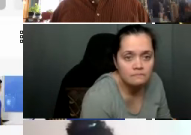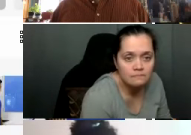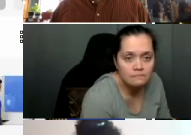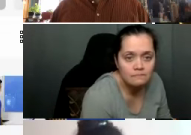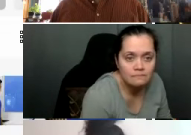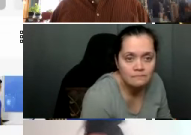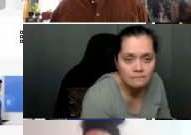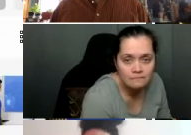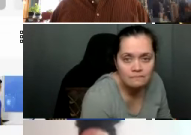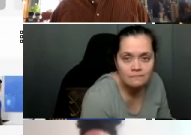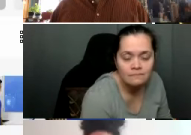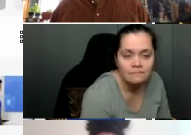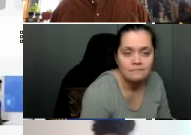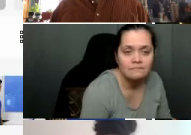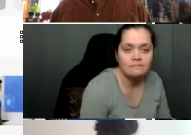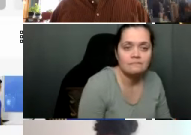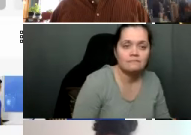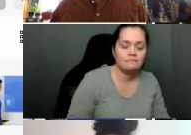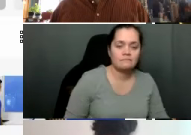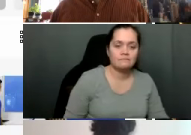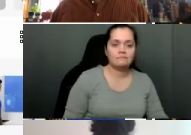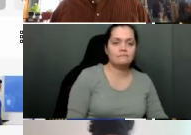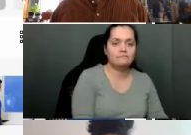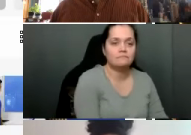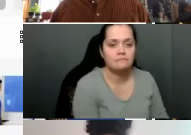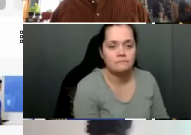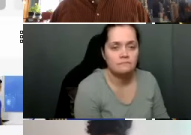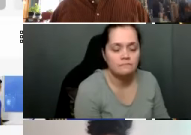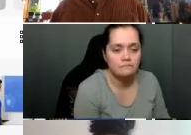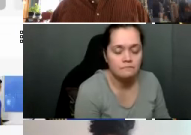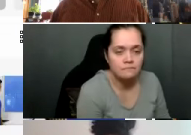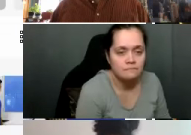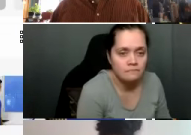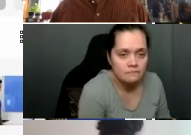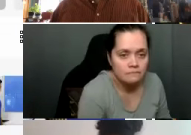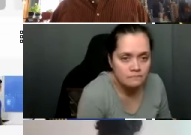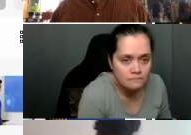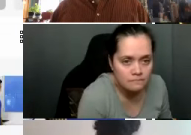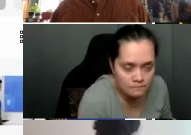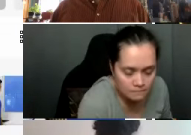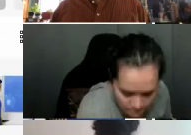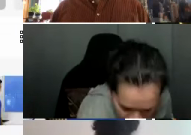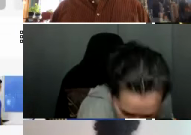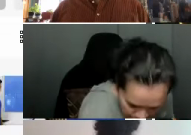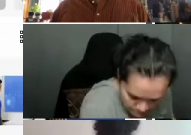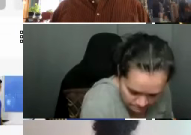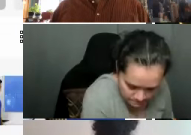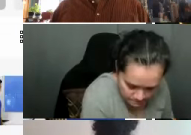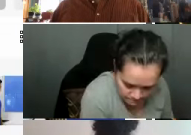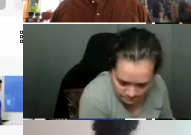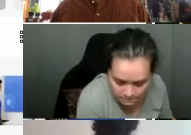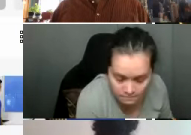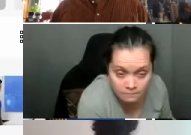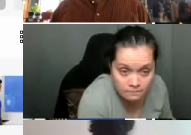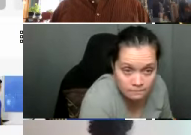World countries are misrepresented, they're likely to be valued less. When Mercator maps exaggerate the importance of Western civilization, when the top